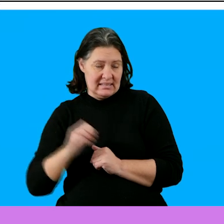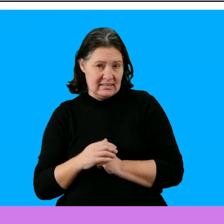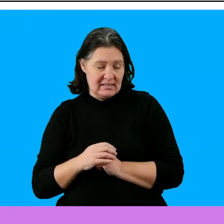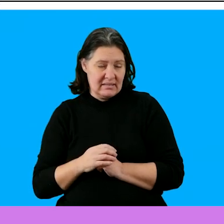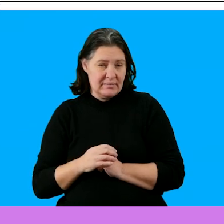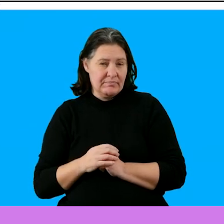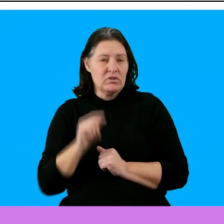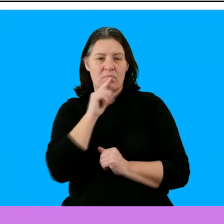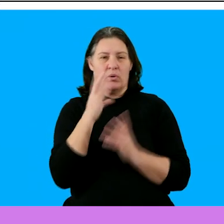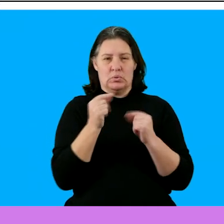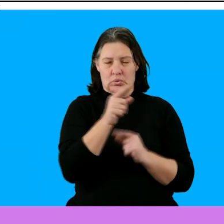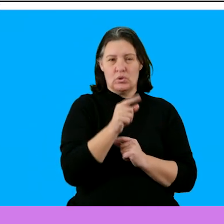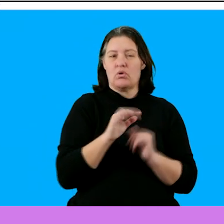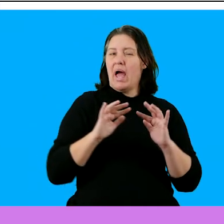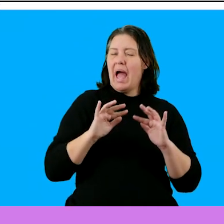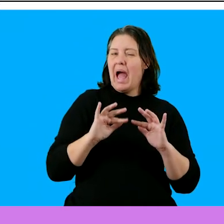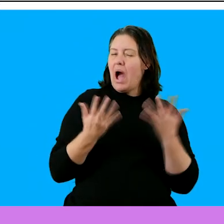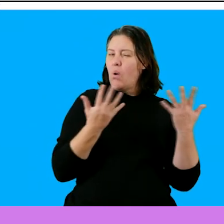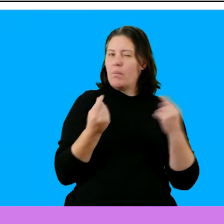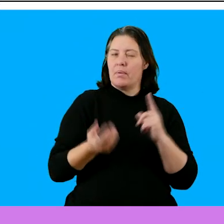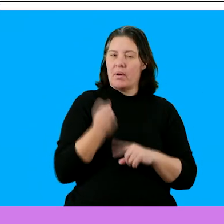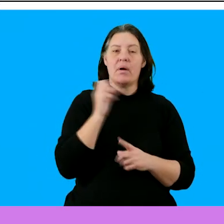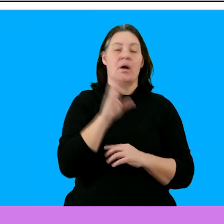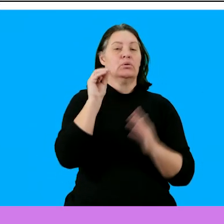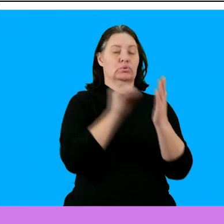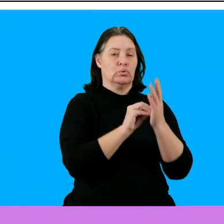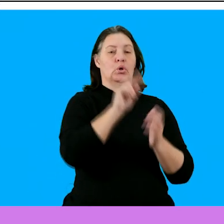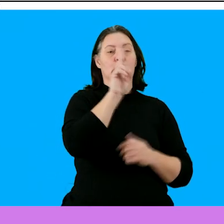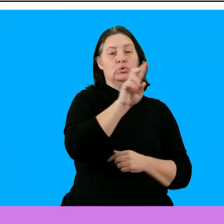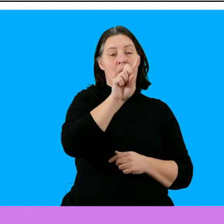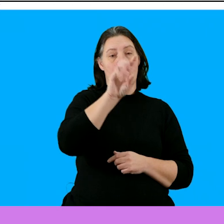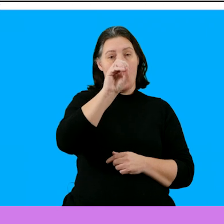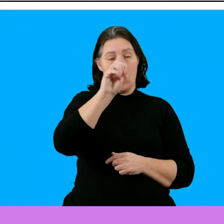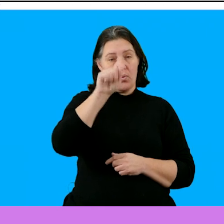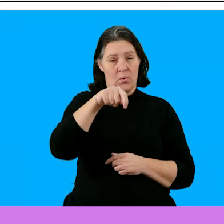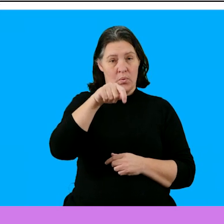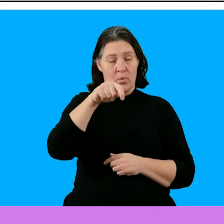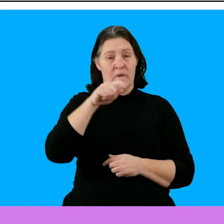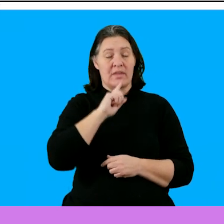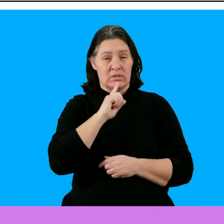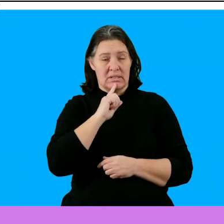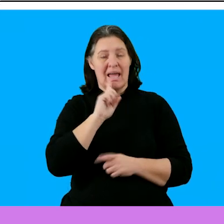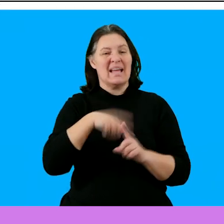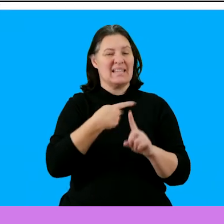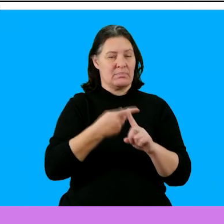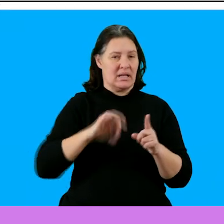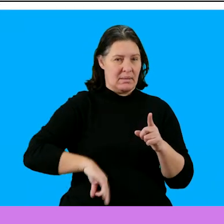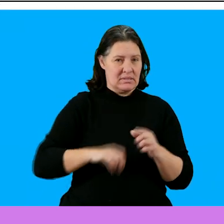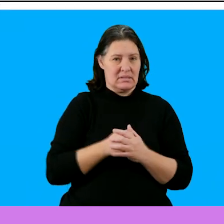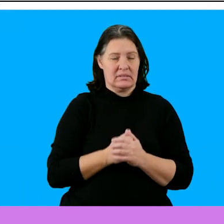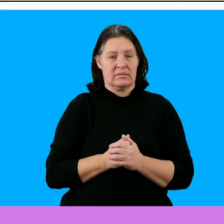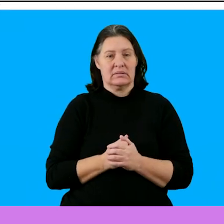189,880. So I'll do this here so that you can see. So how will I get that? I'll take the 210,000, that is my taxable